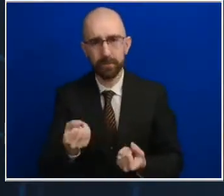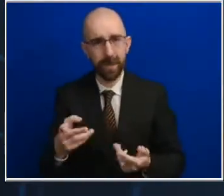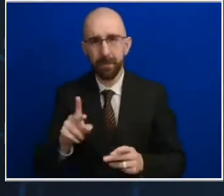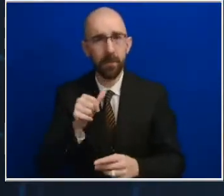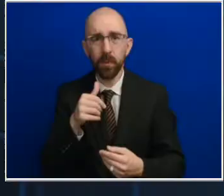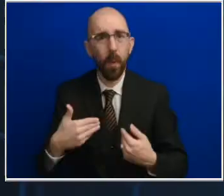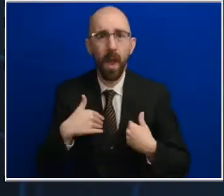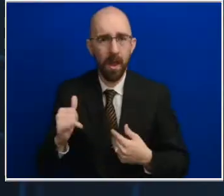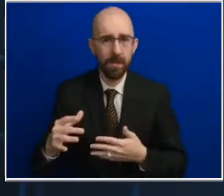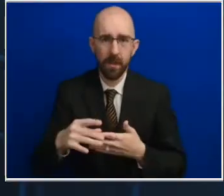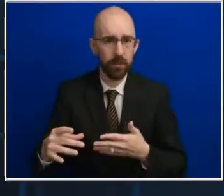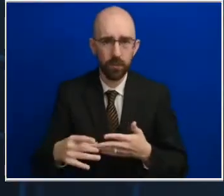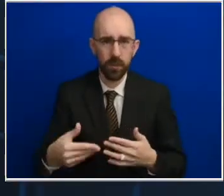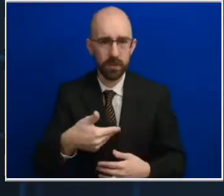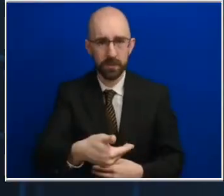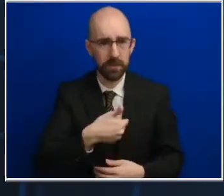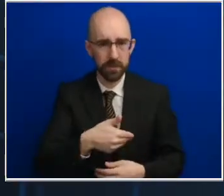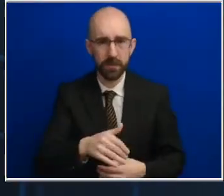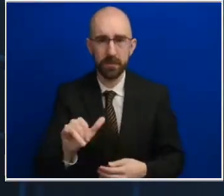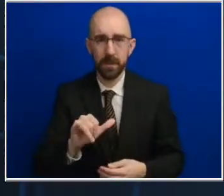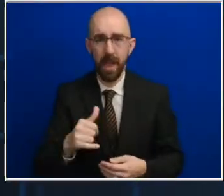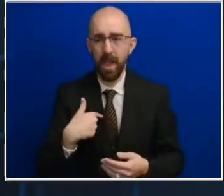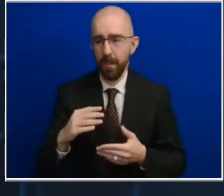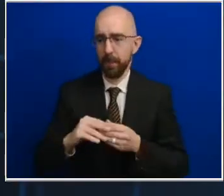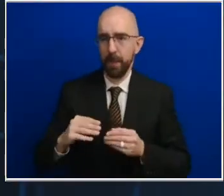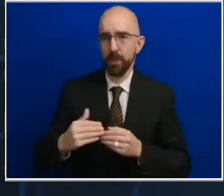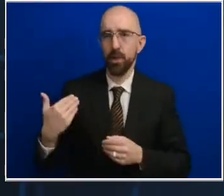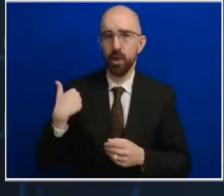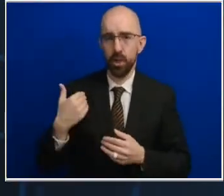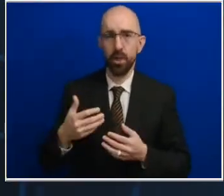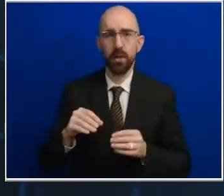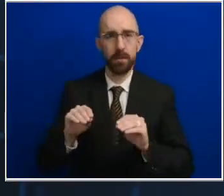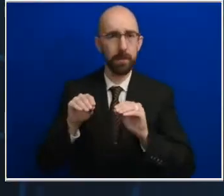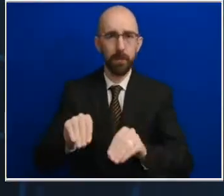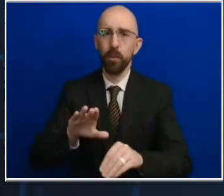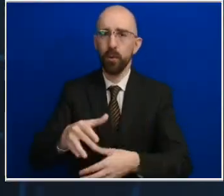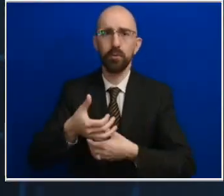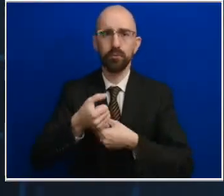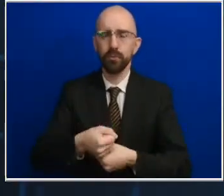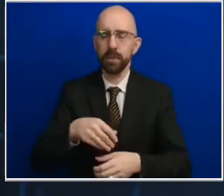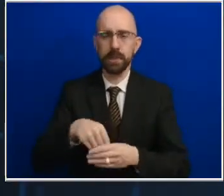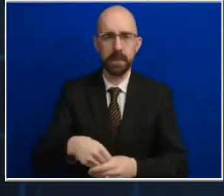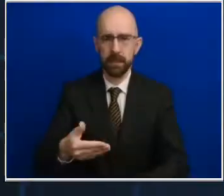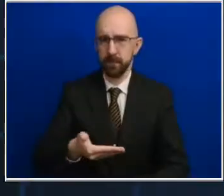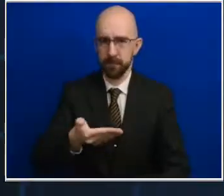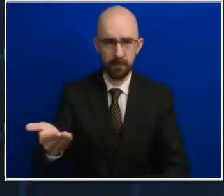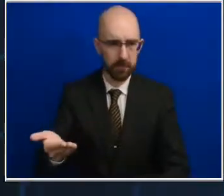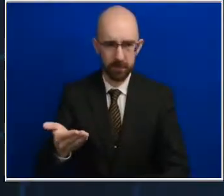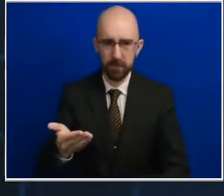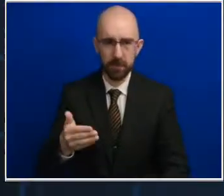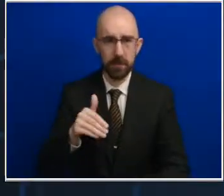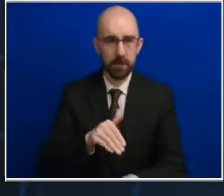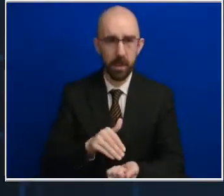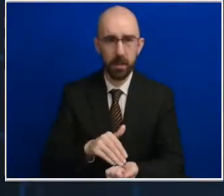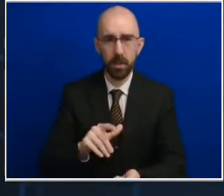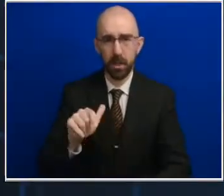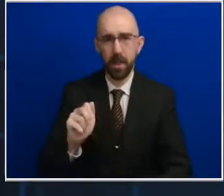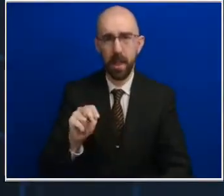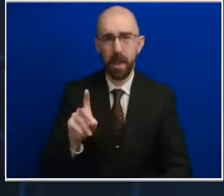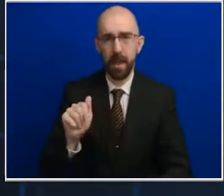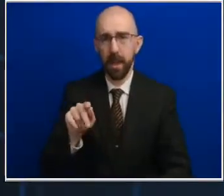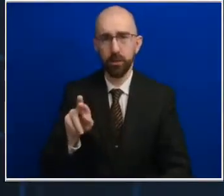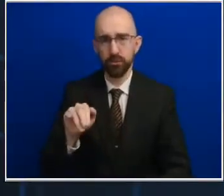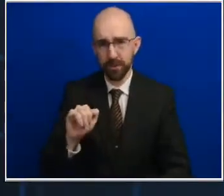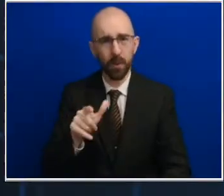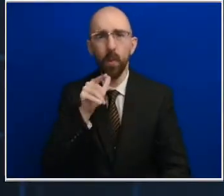little bit ago, just put a little bit of, a lot of trust into, Dr. Landazuri, whoever your neurologist is.